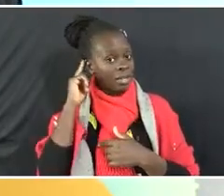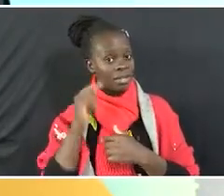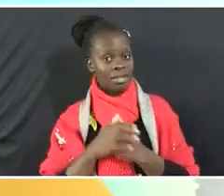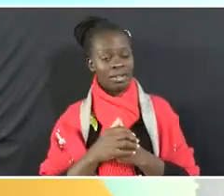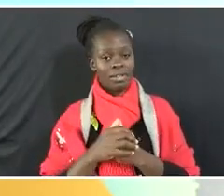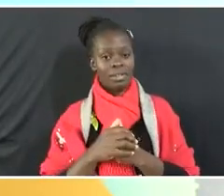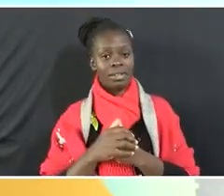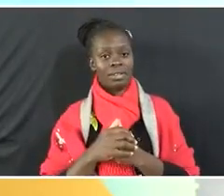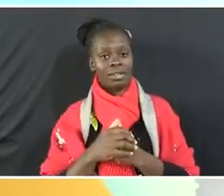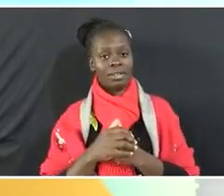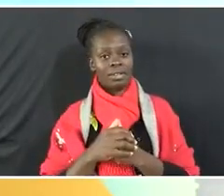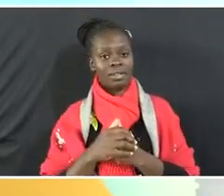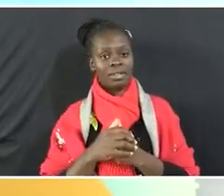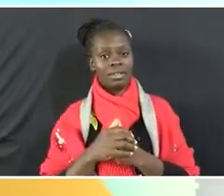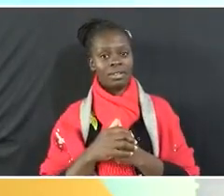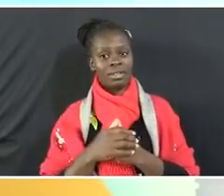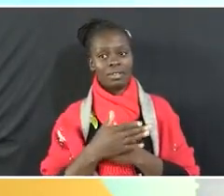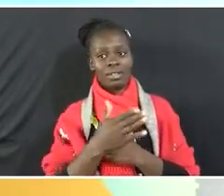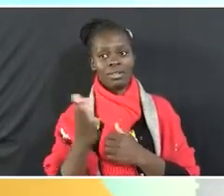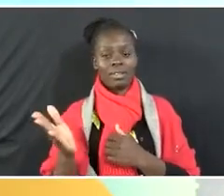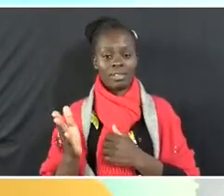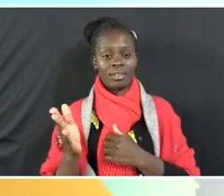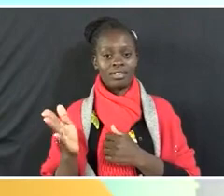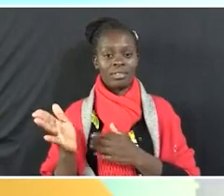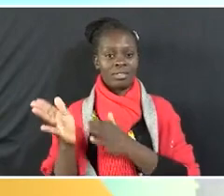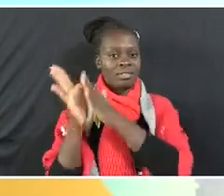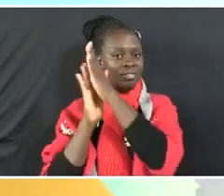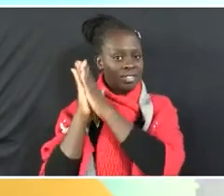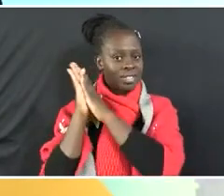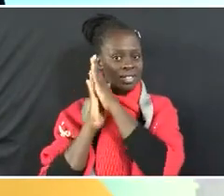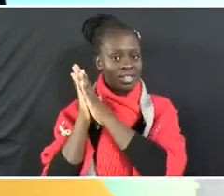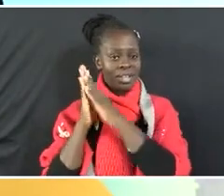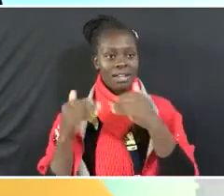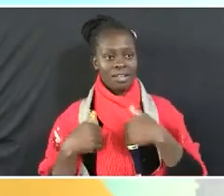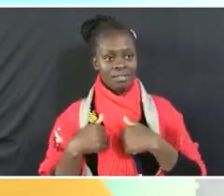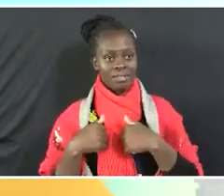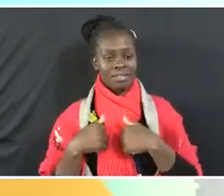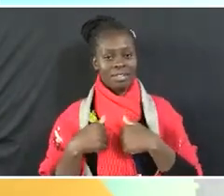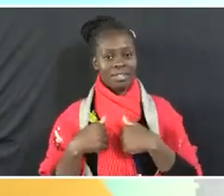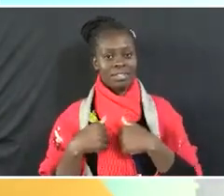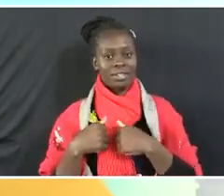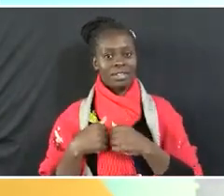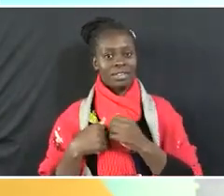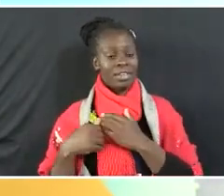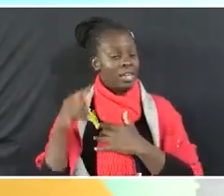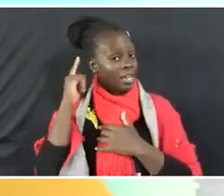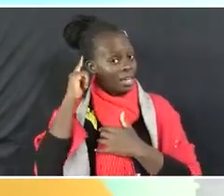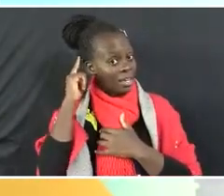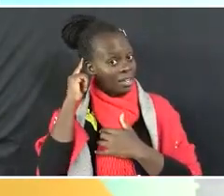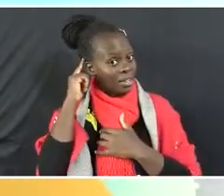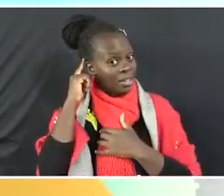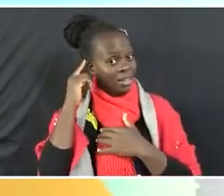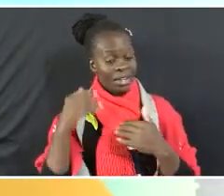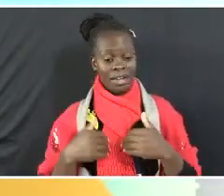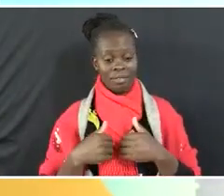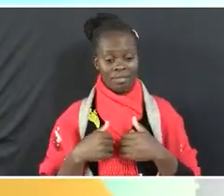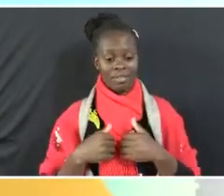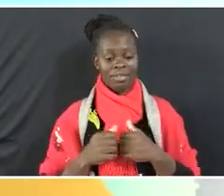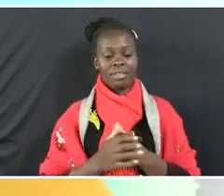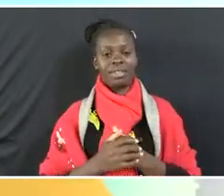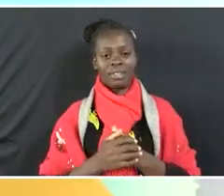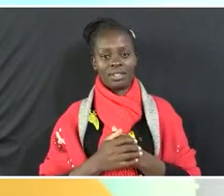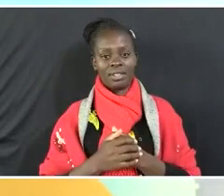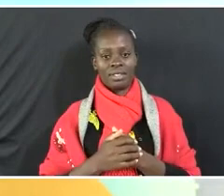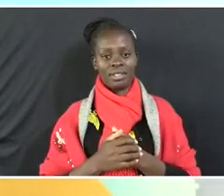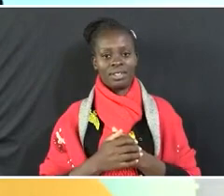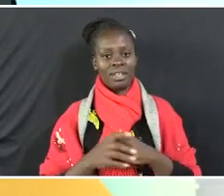understand it's the trending thing. Those of us who have none, keep it low. We are humble. The moment you start having some bald head, you become